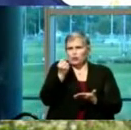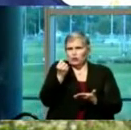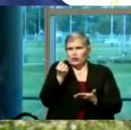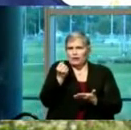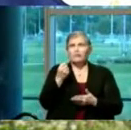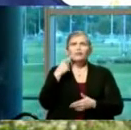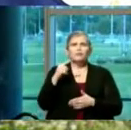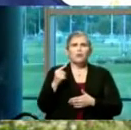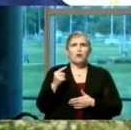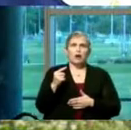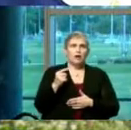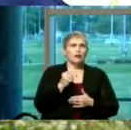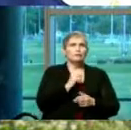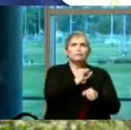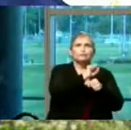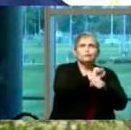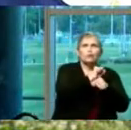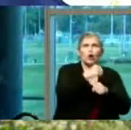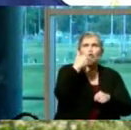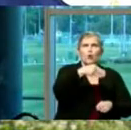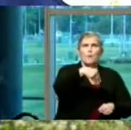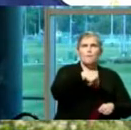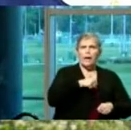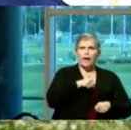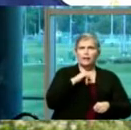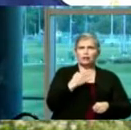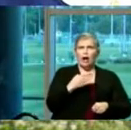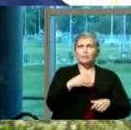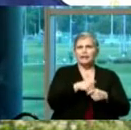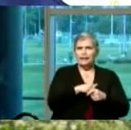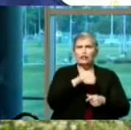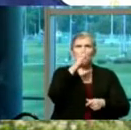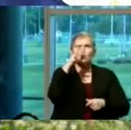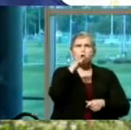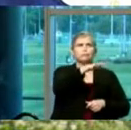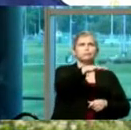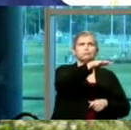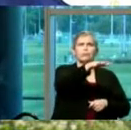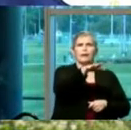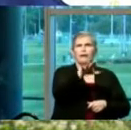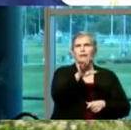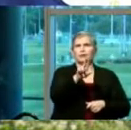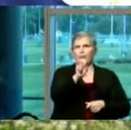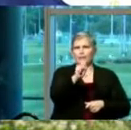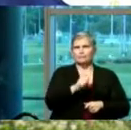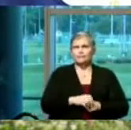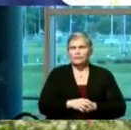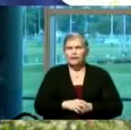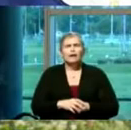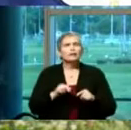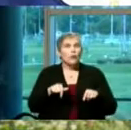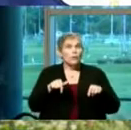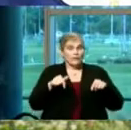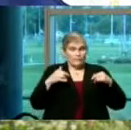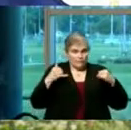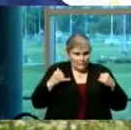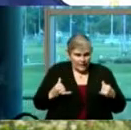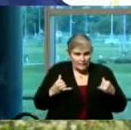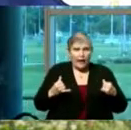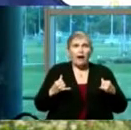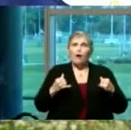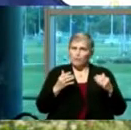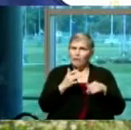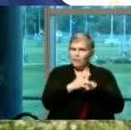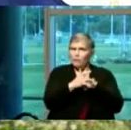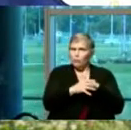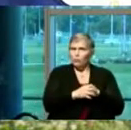good-paying jobs in rural America. Now, these challenges and opportunities are of this moment, and